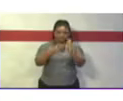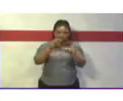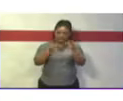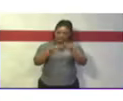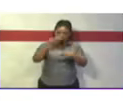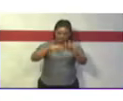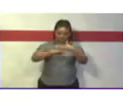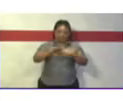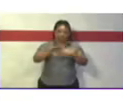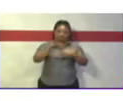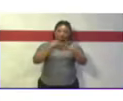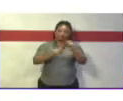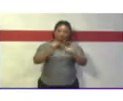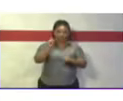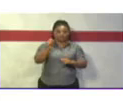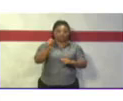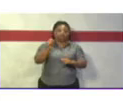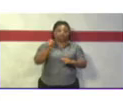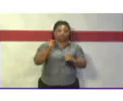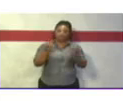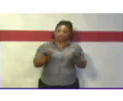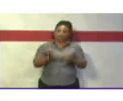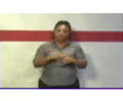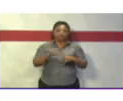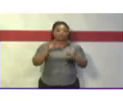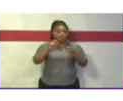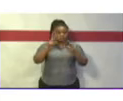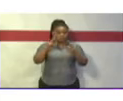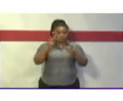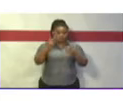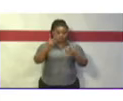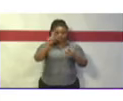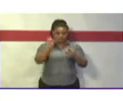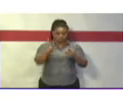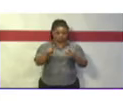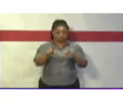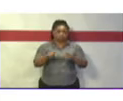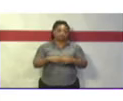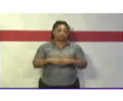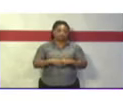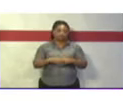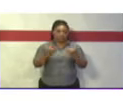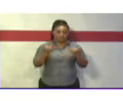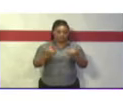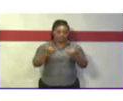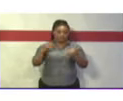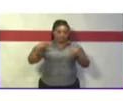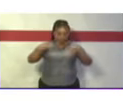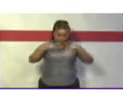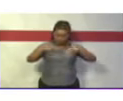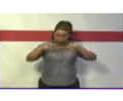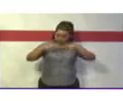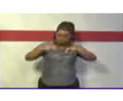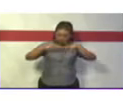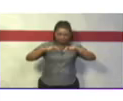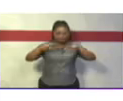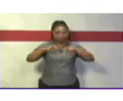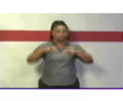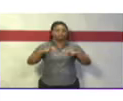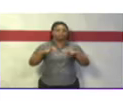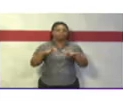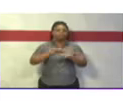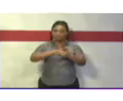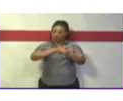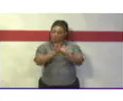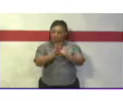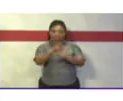My second question, there are reports recently of studies to look at the possible impact of the COVID-19